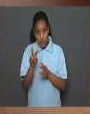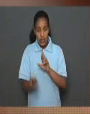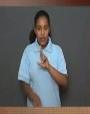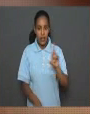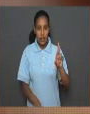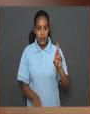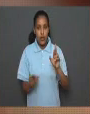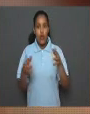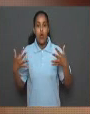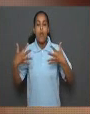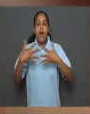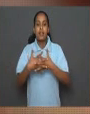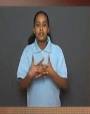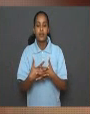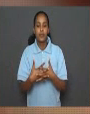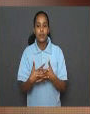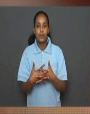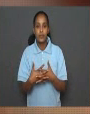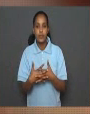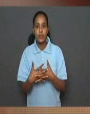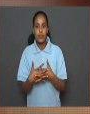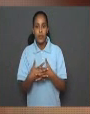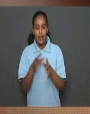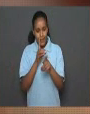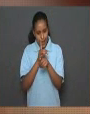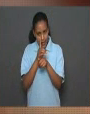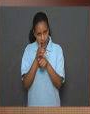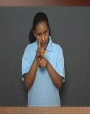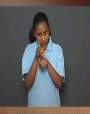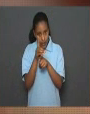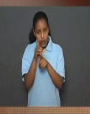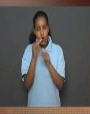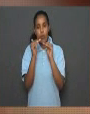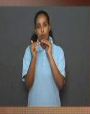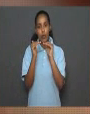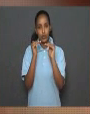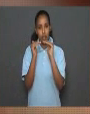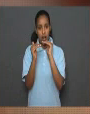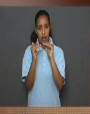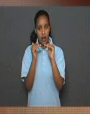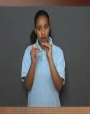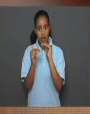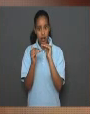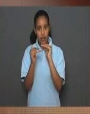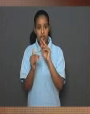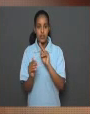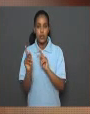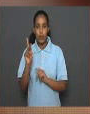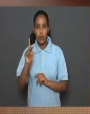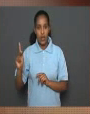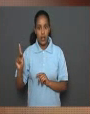reactants combine is directly proportional to the